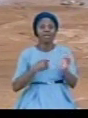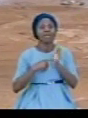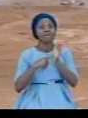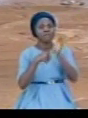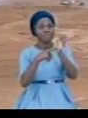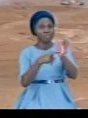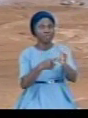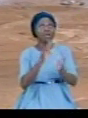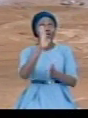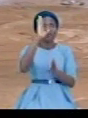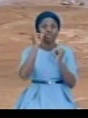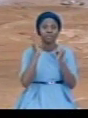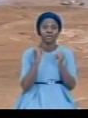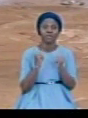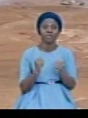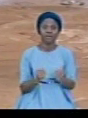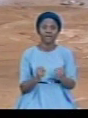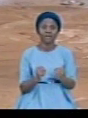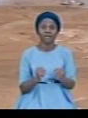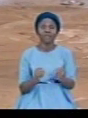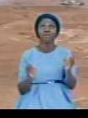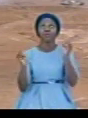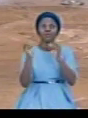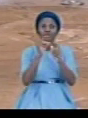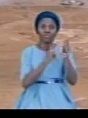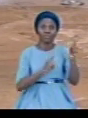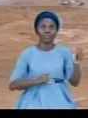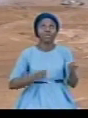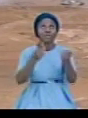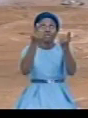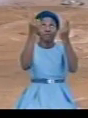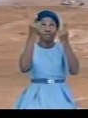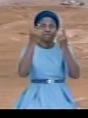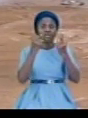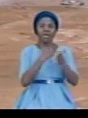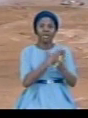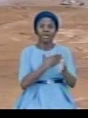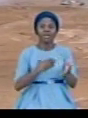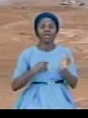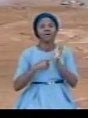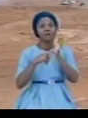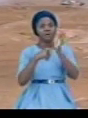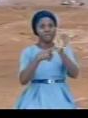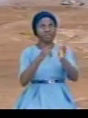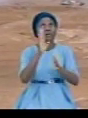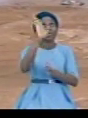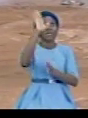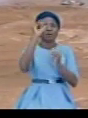power. Oh